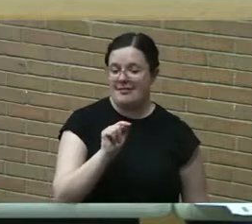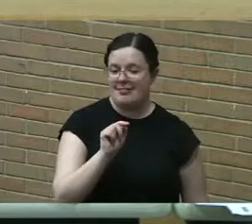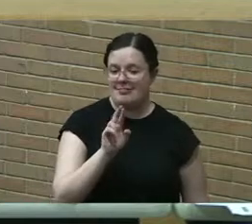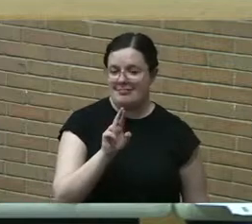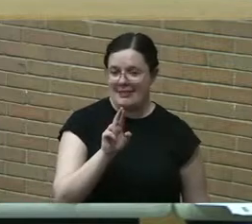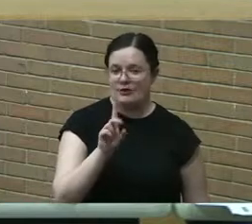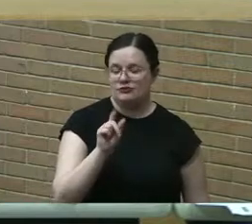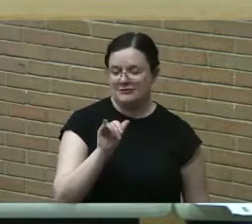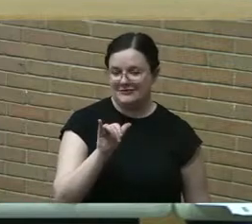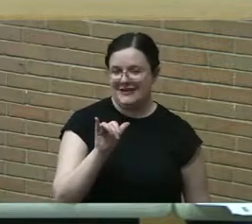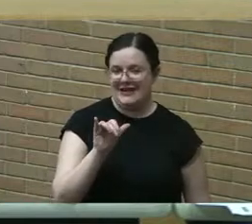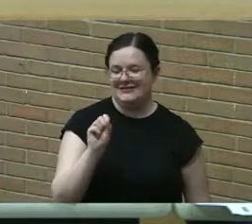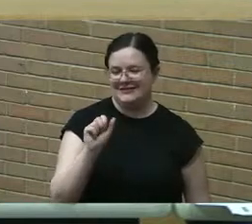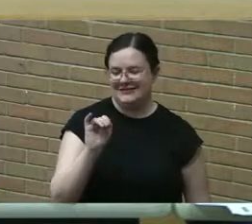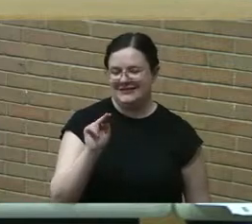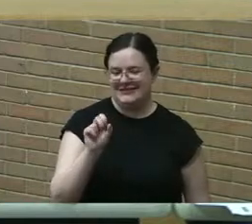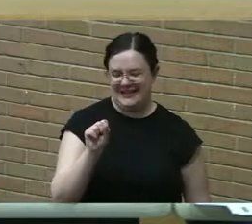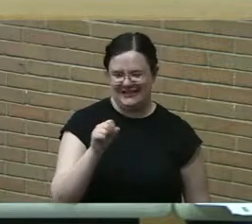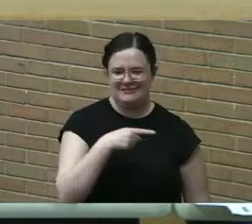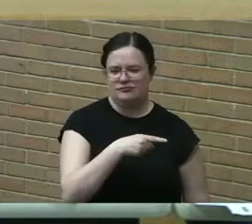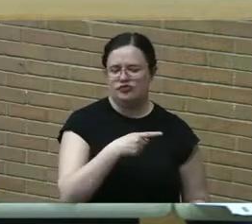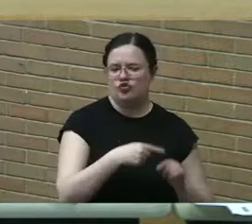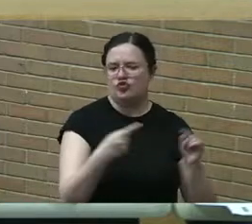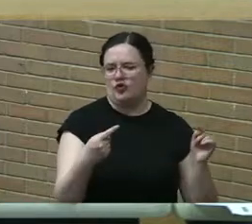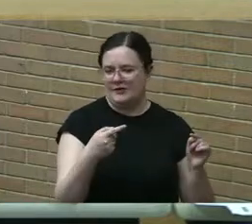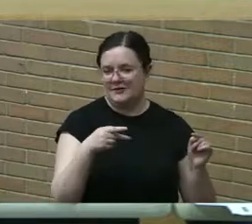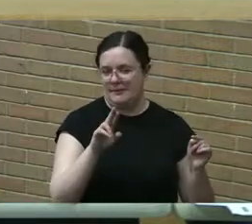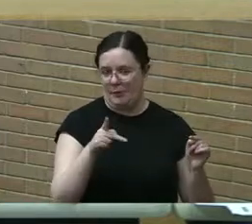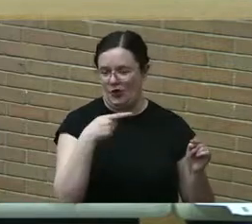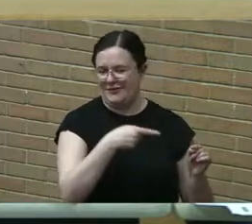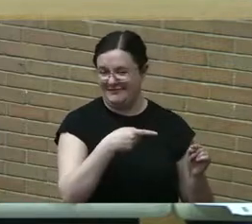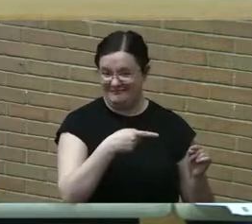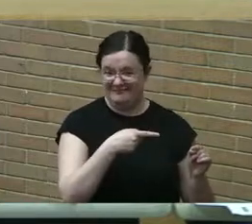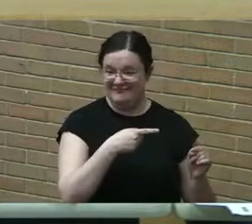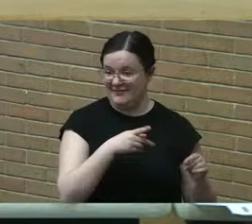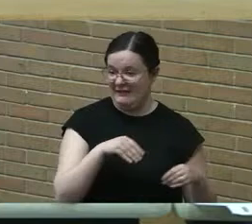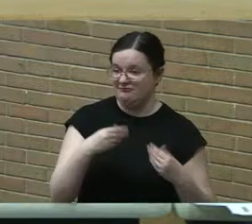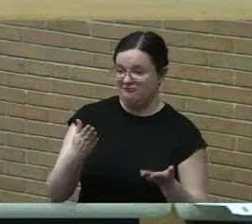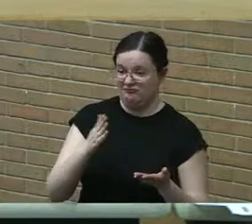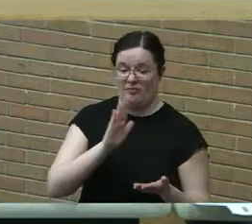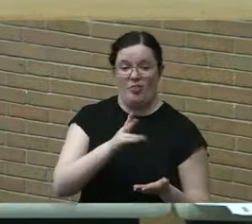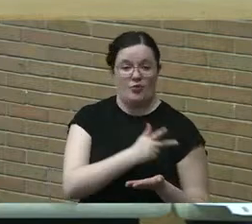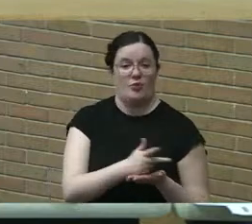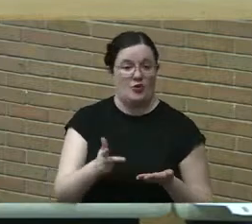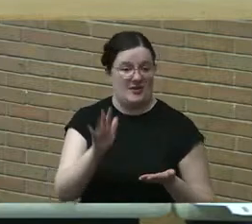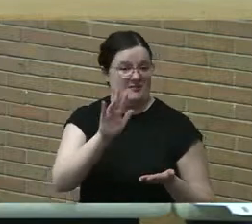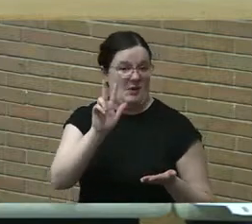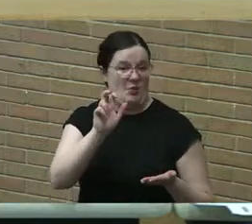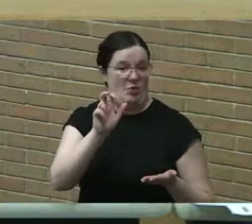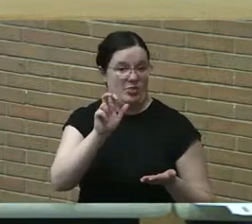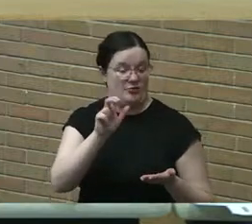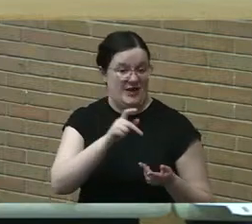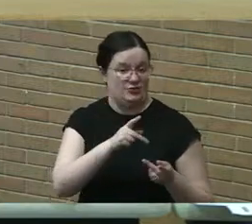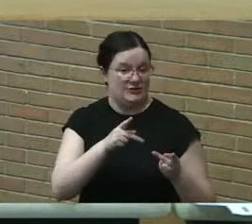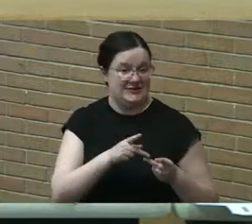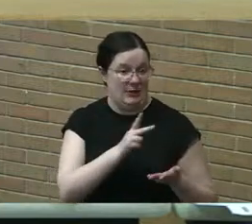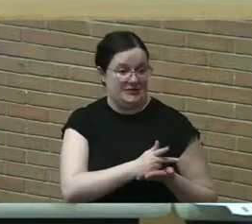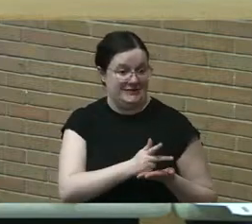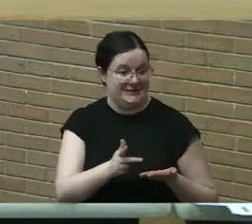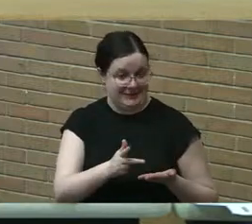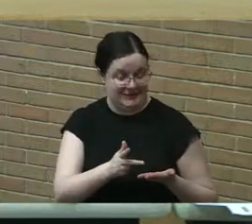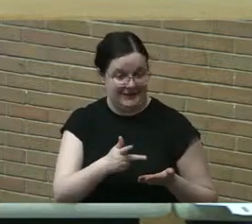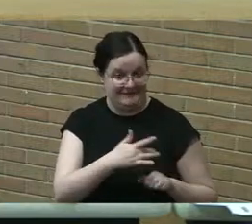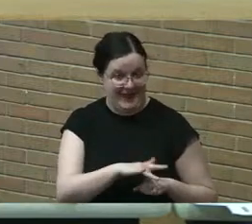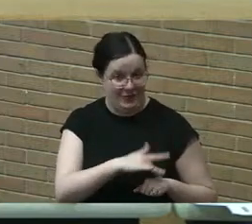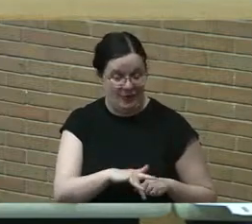across from the park. They made their parking field of about 300 spaces available to us. We had about